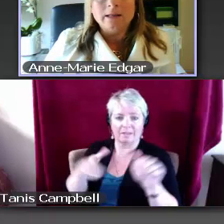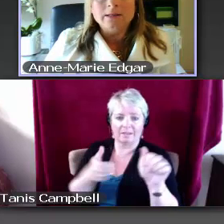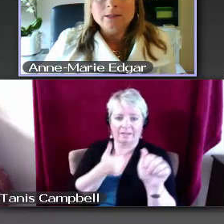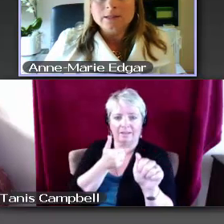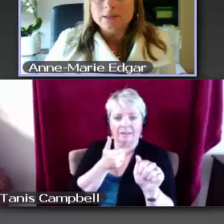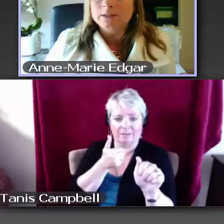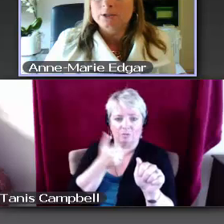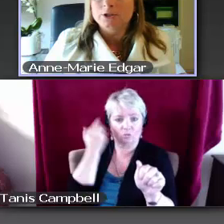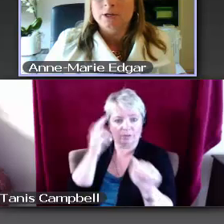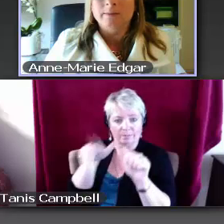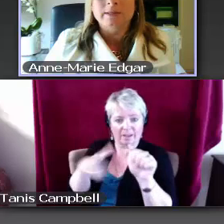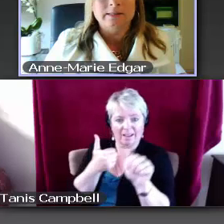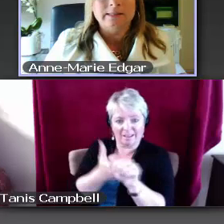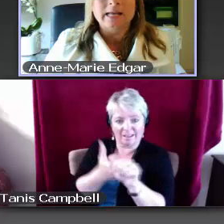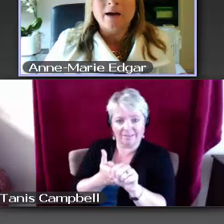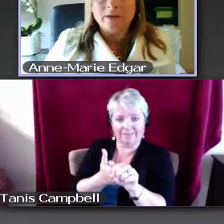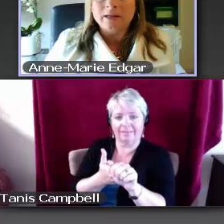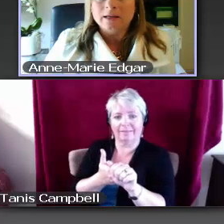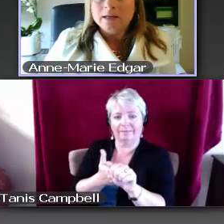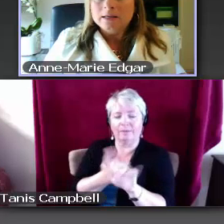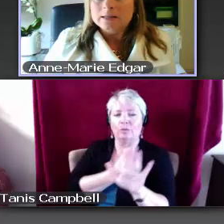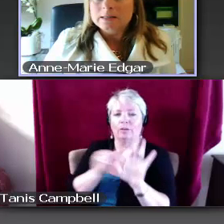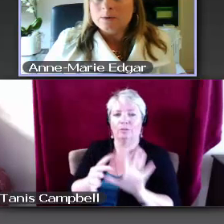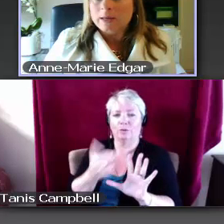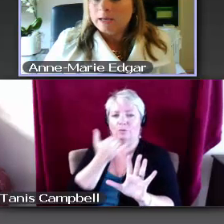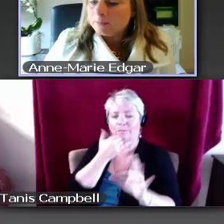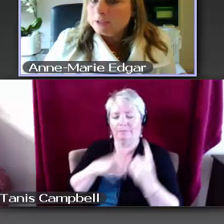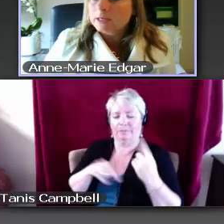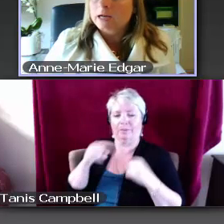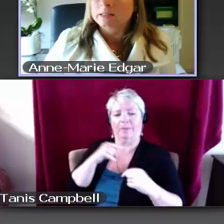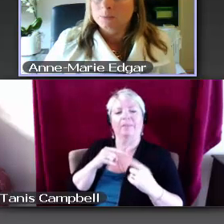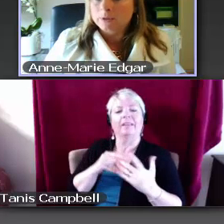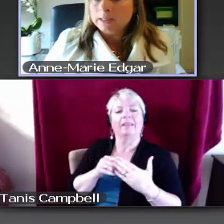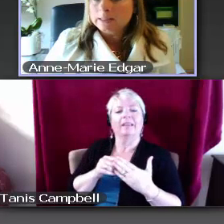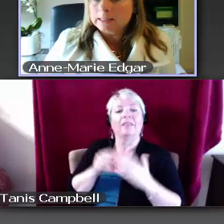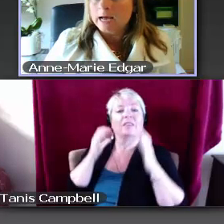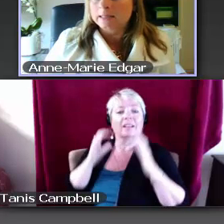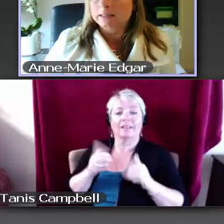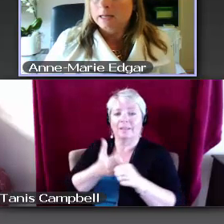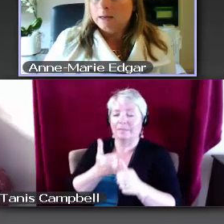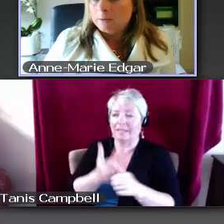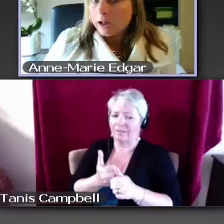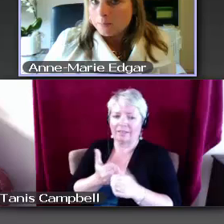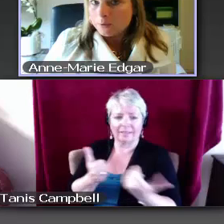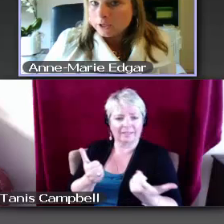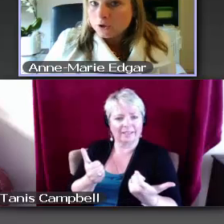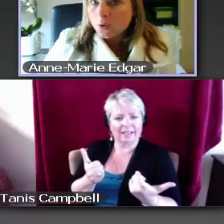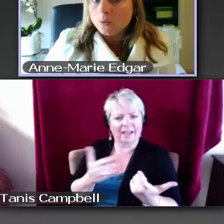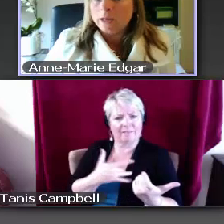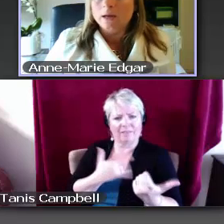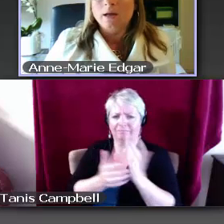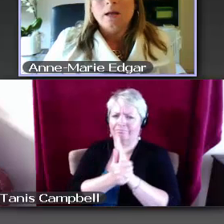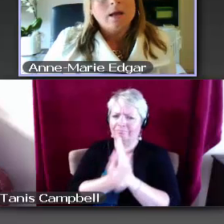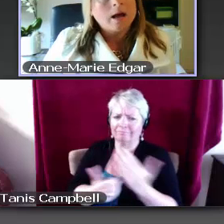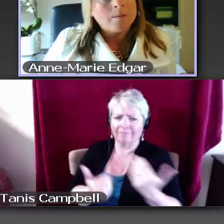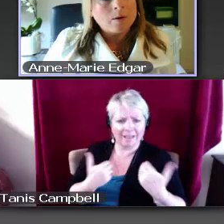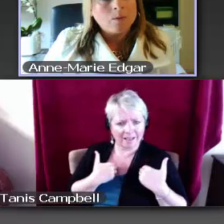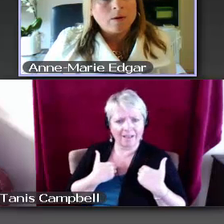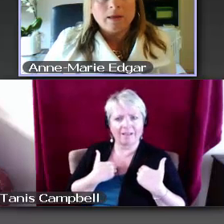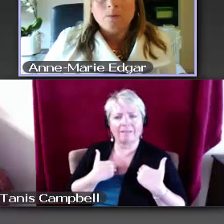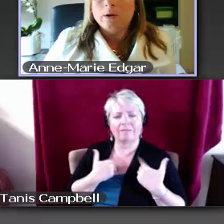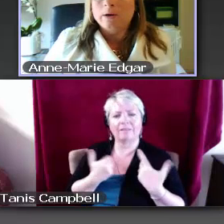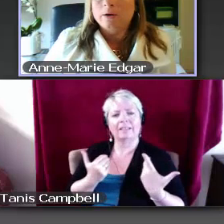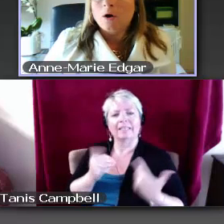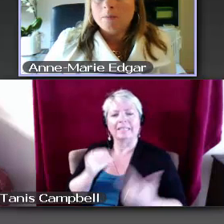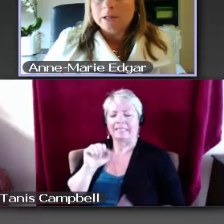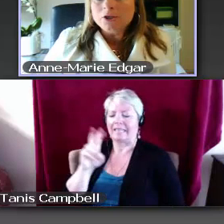are talented, determined, and savvy. So they come to us pretty set, pretty knowing about